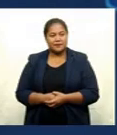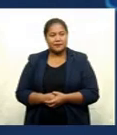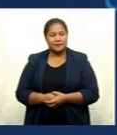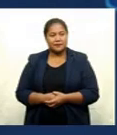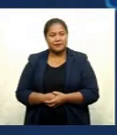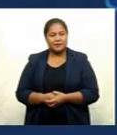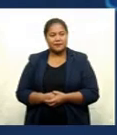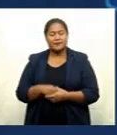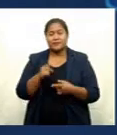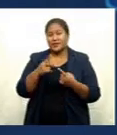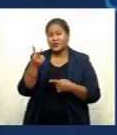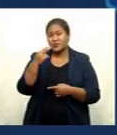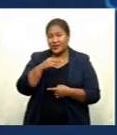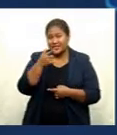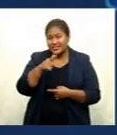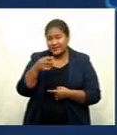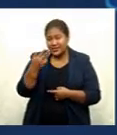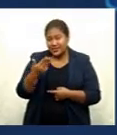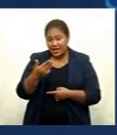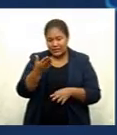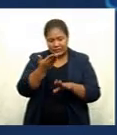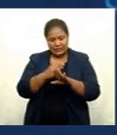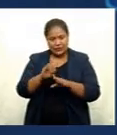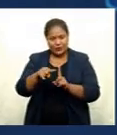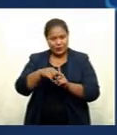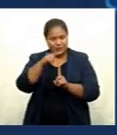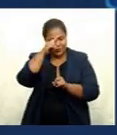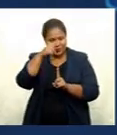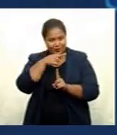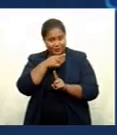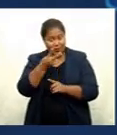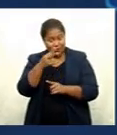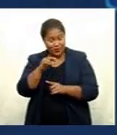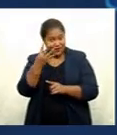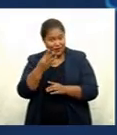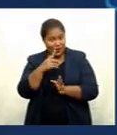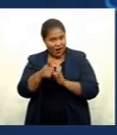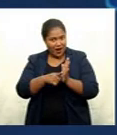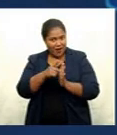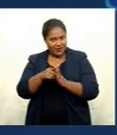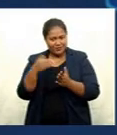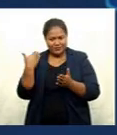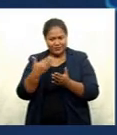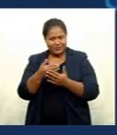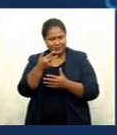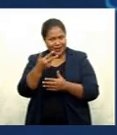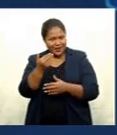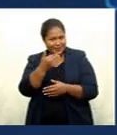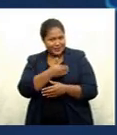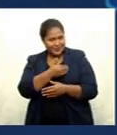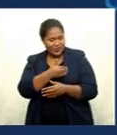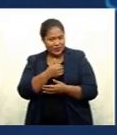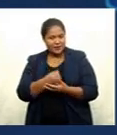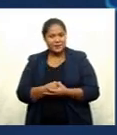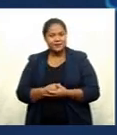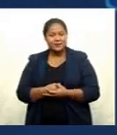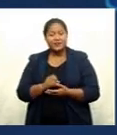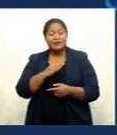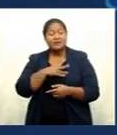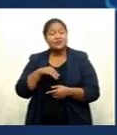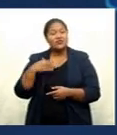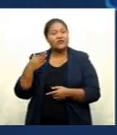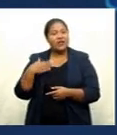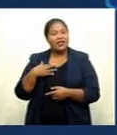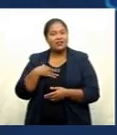There were 279 new cases in the 24-hour period ending at 8 a.m. this morning. The Ministry of Health